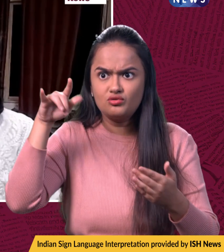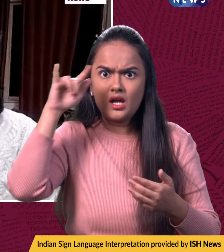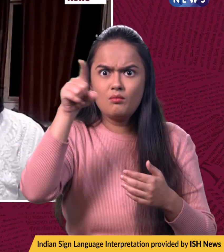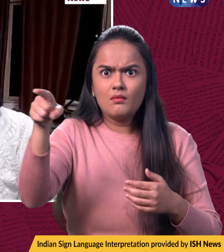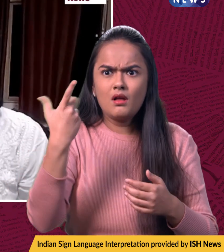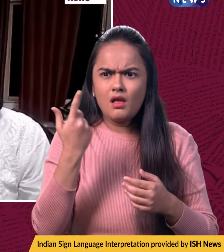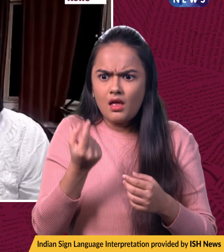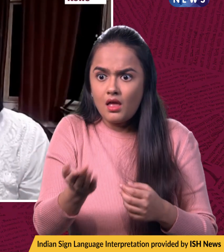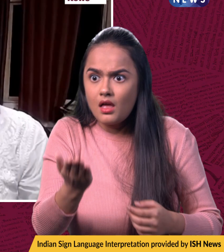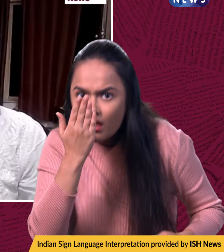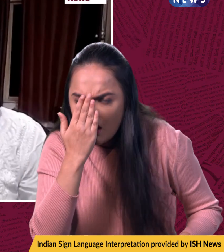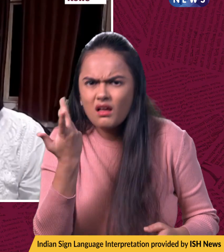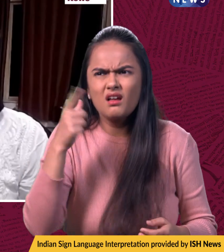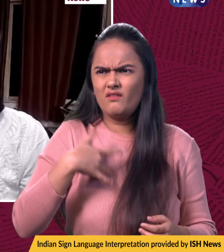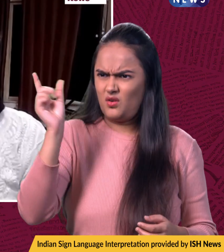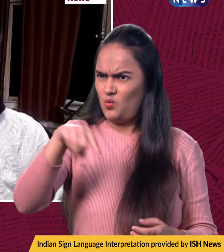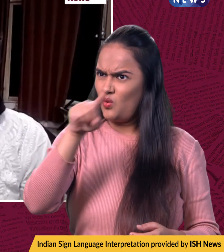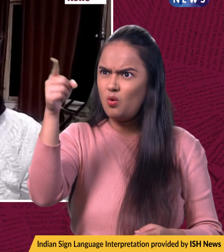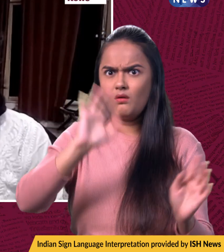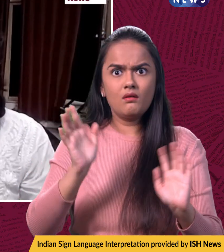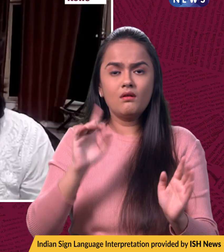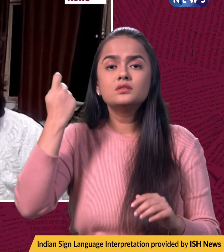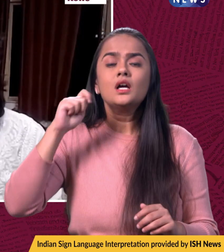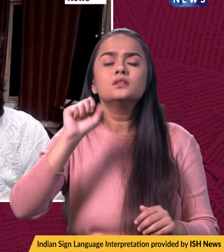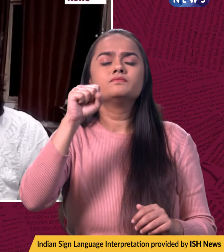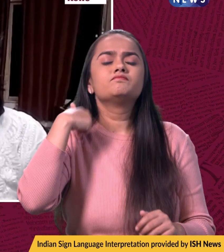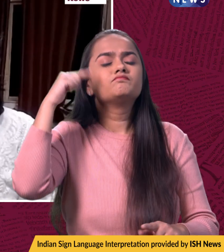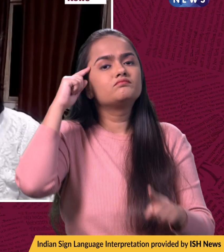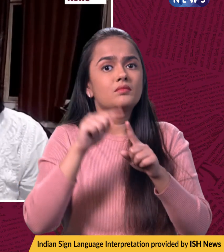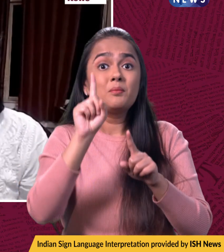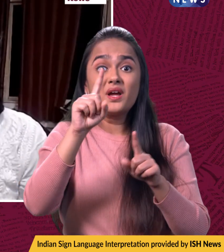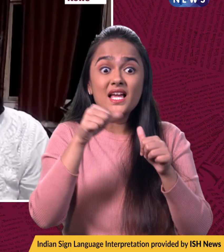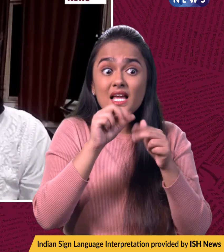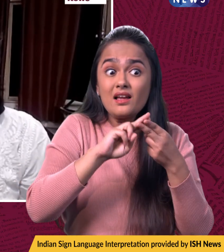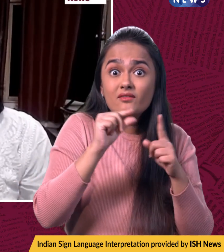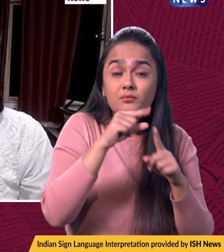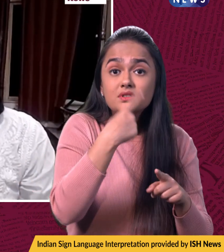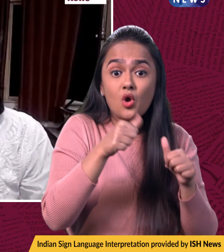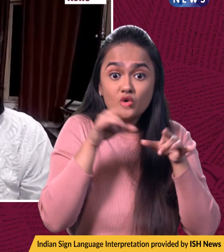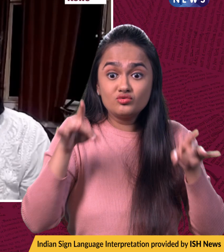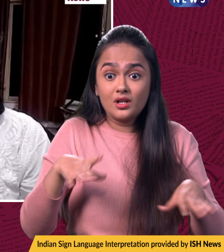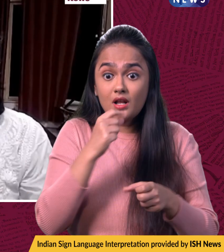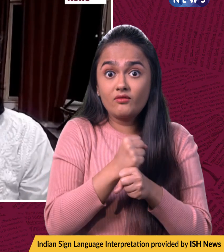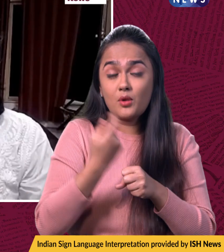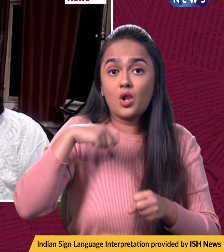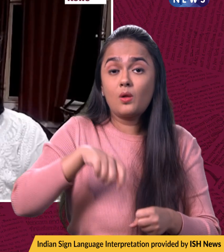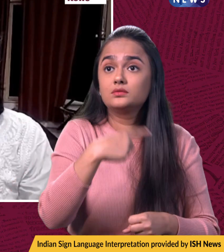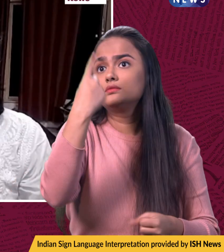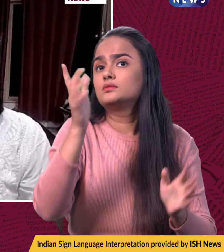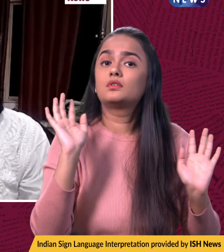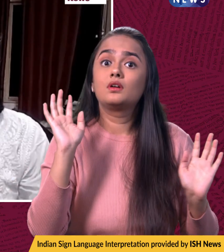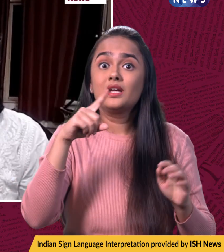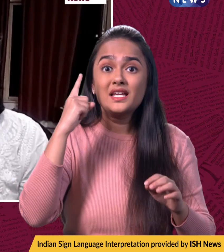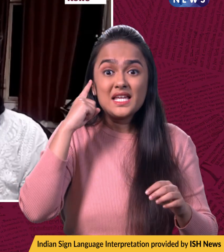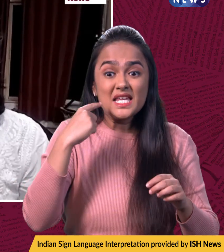Melbourne airport last week was unreasonable, and the judge agreed. According to AFP, the Australian government's lawyer told the